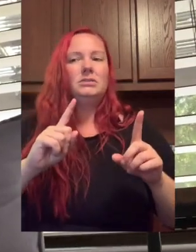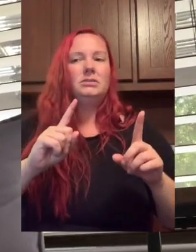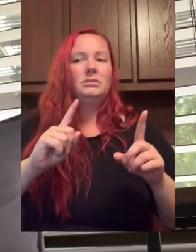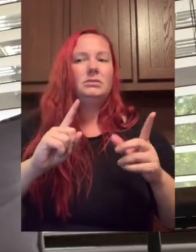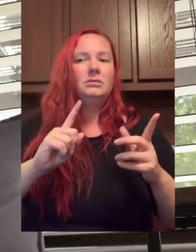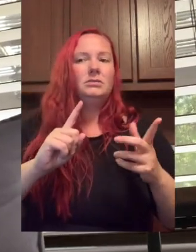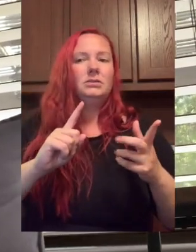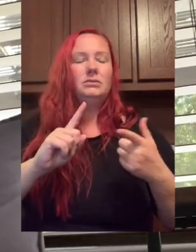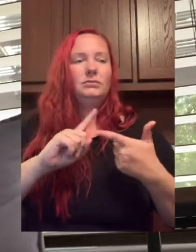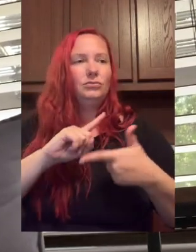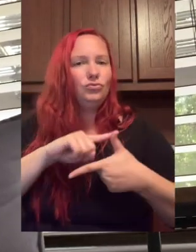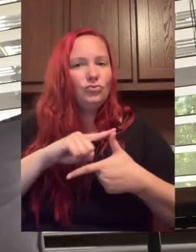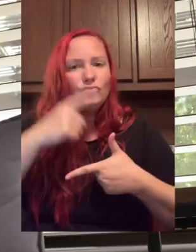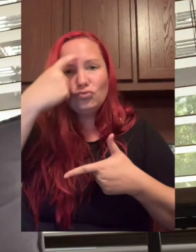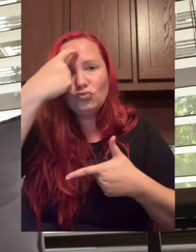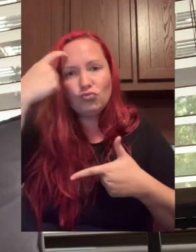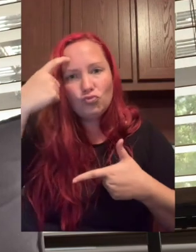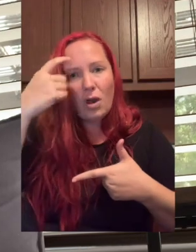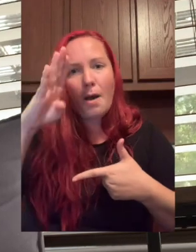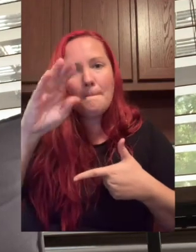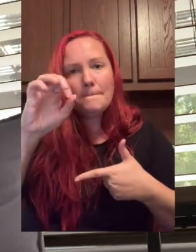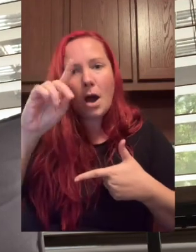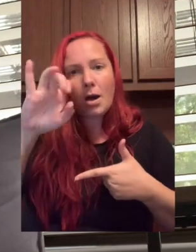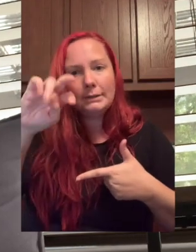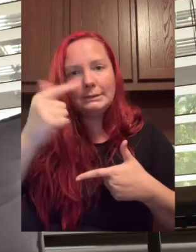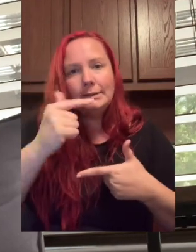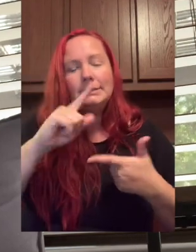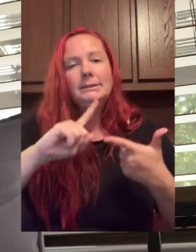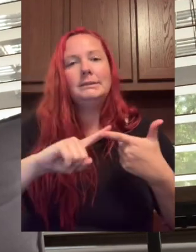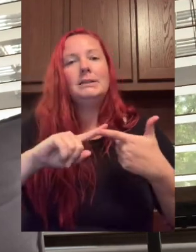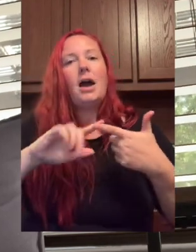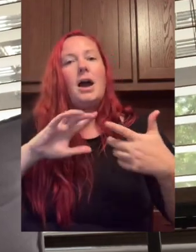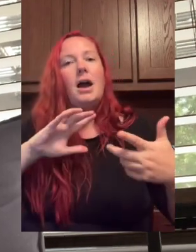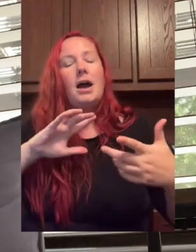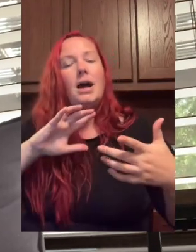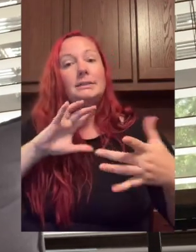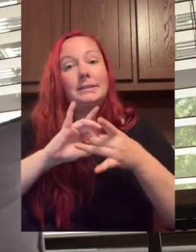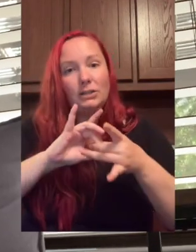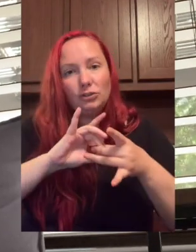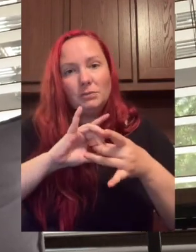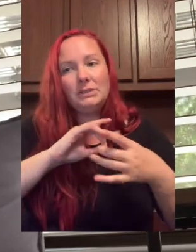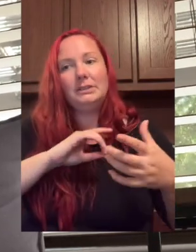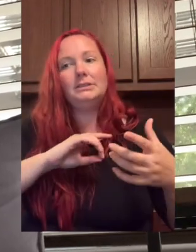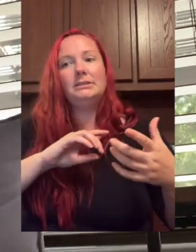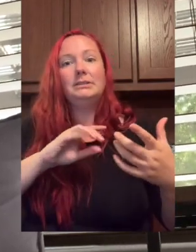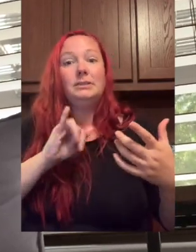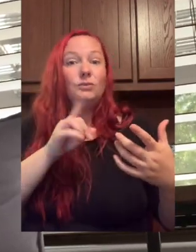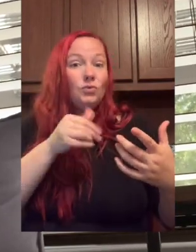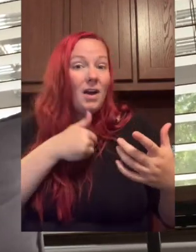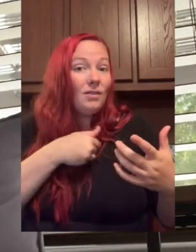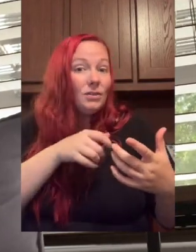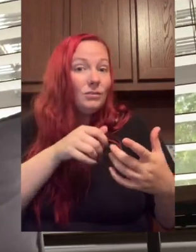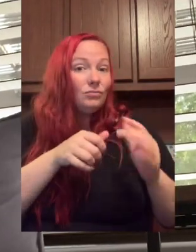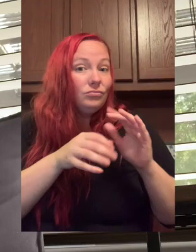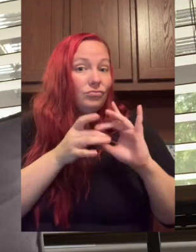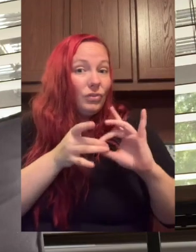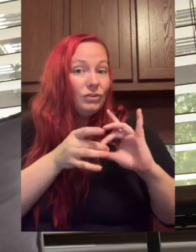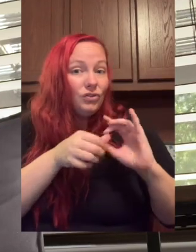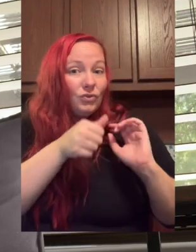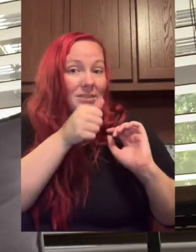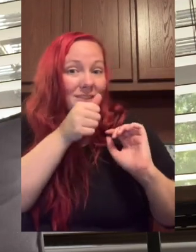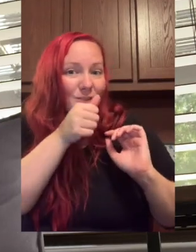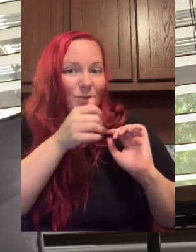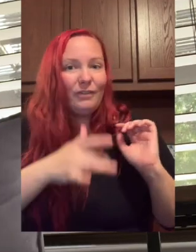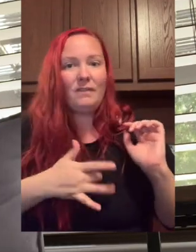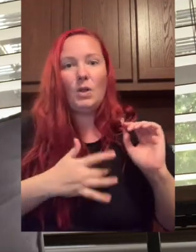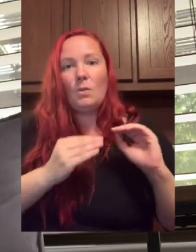cheating, on fetishes related to affairs and cheating, and the ways that our brain actually absorbs it as differently in